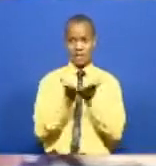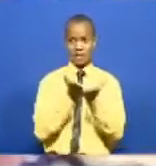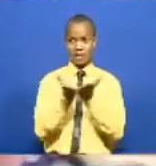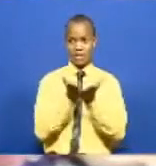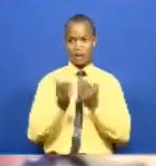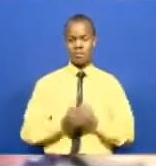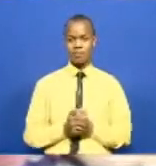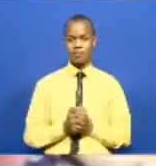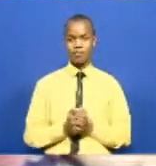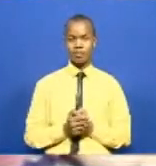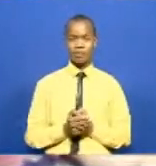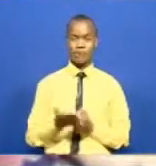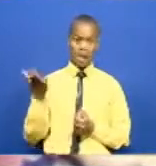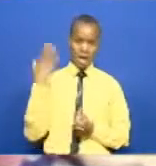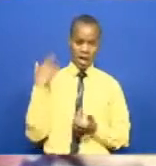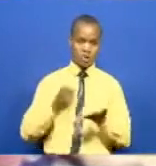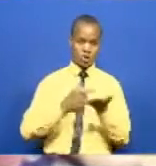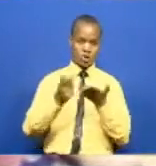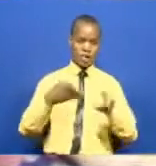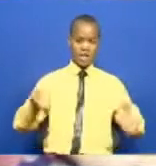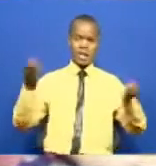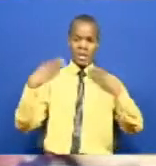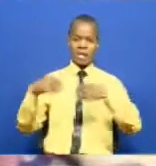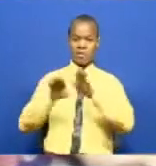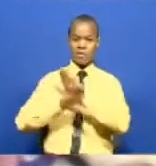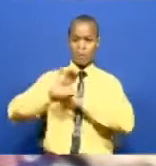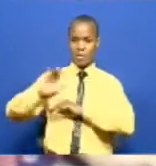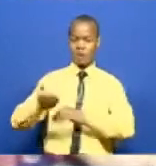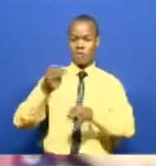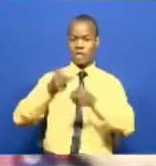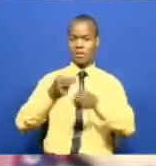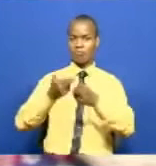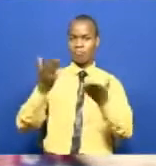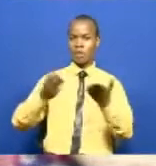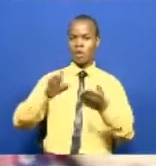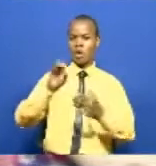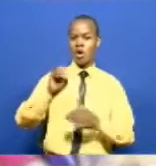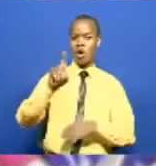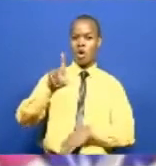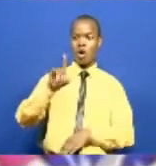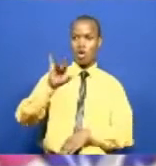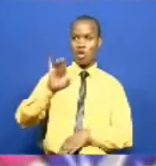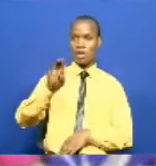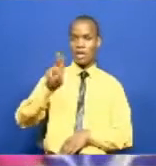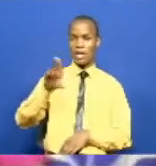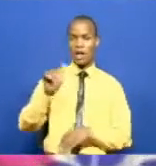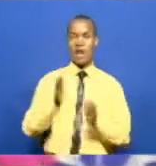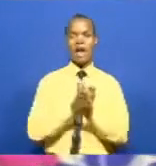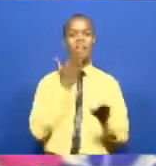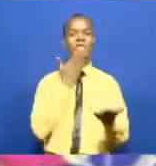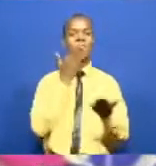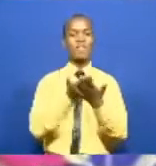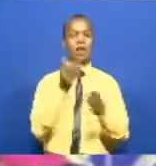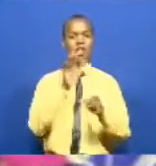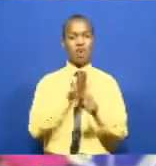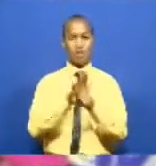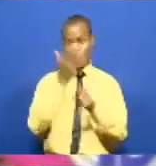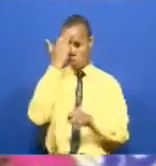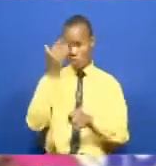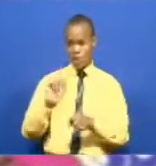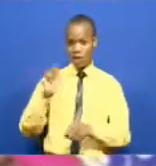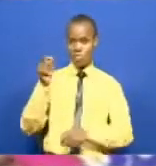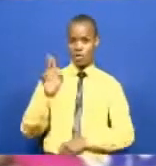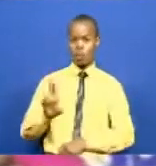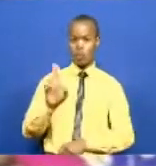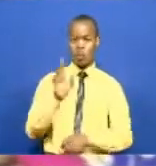week, alitupa sub-county ambaye naitu Oloilelai, na tumepokea kwa furaha sana. Na tunashukuru sana kwa kuwa rais anafanya kazi.